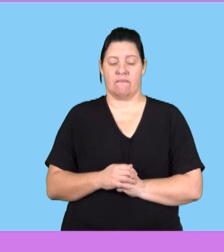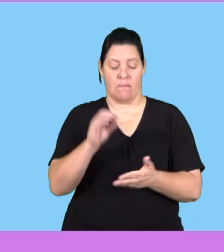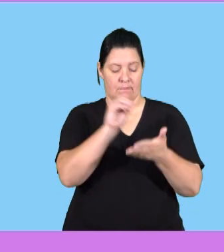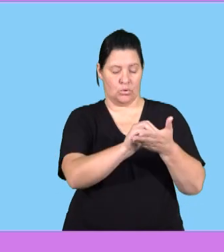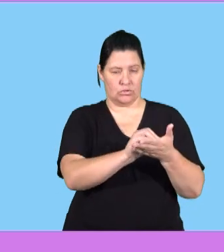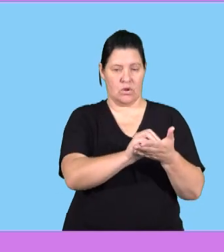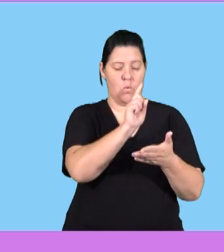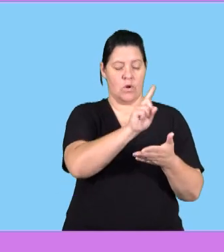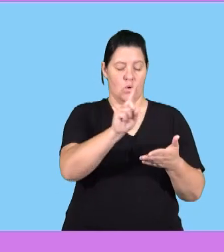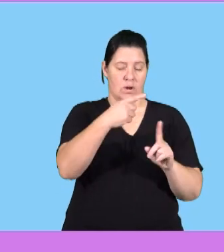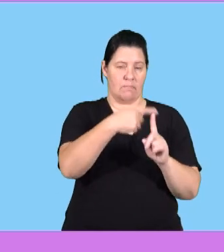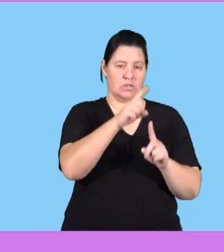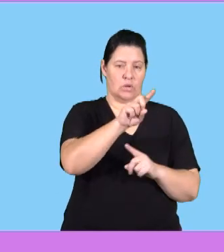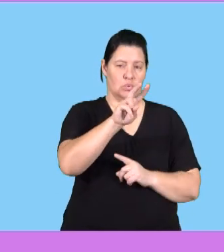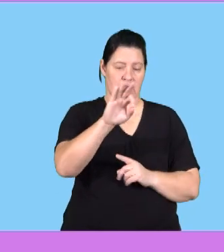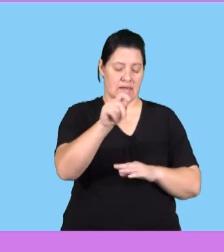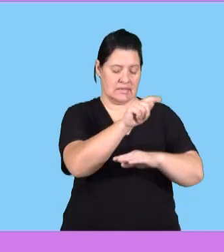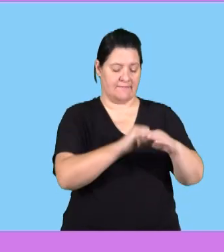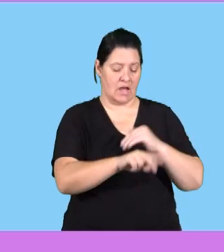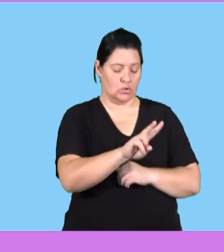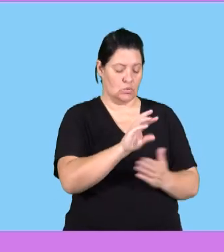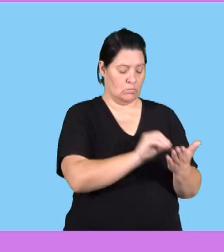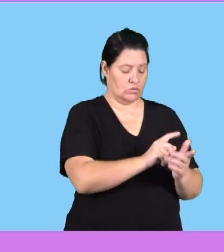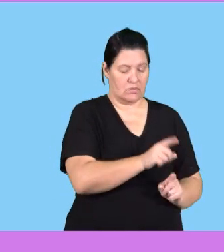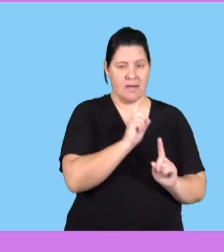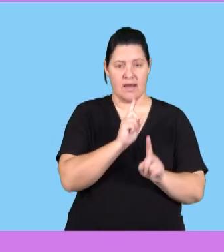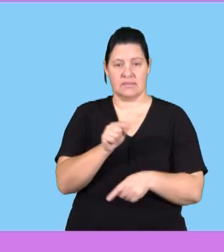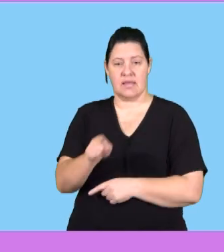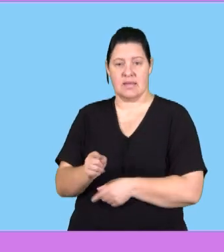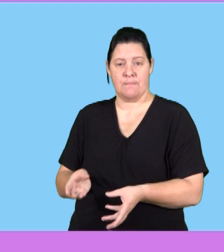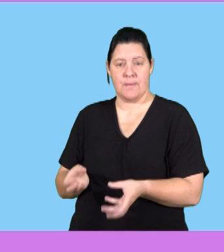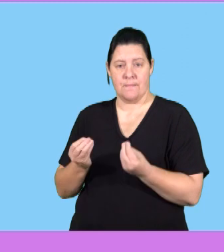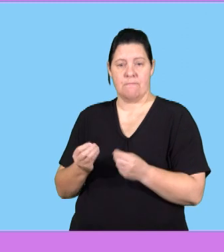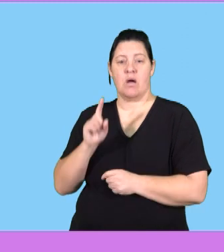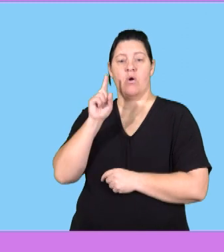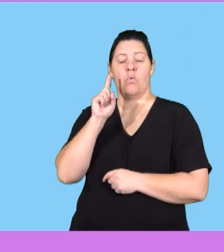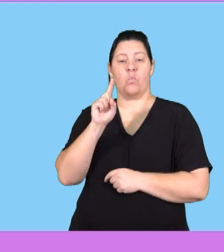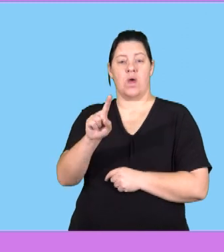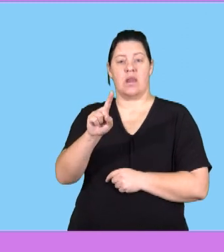123 equals 234, and I divide that by 2. So this will give me